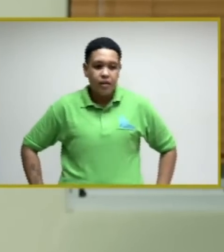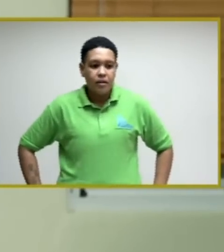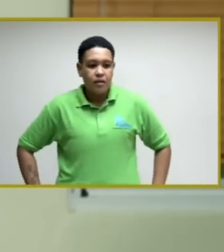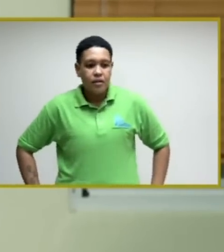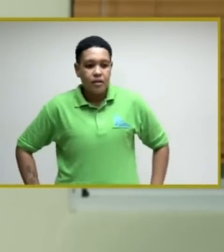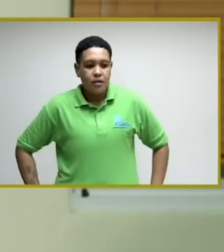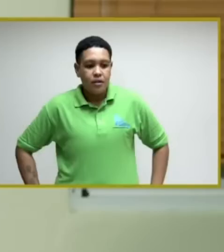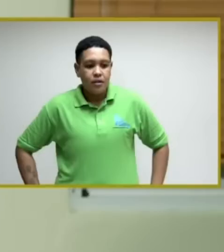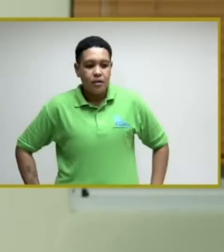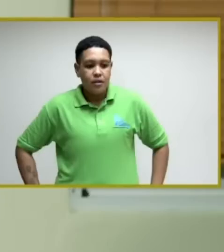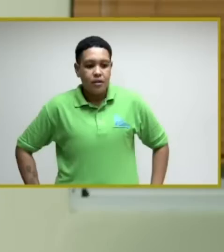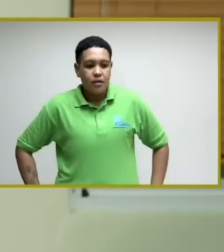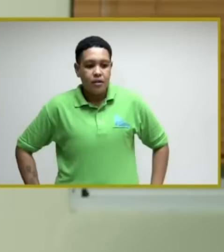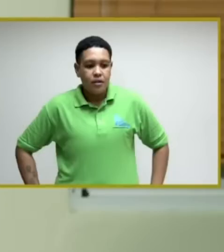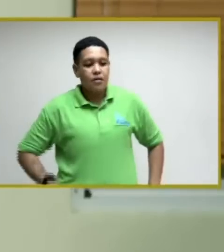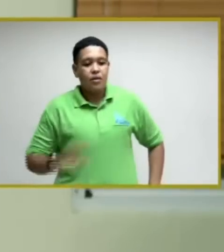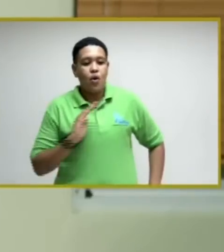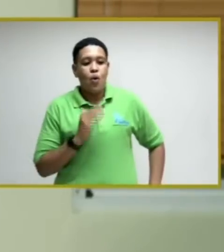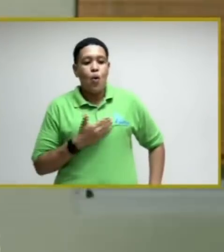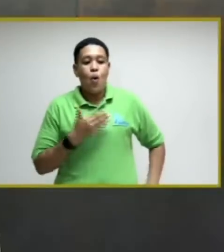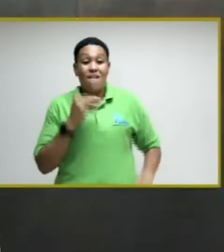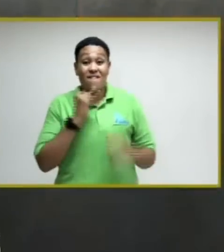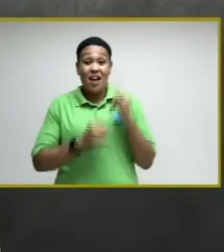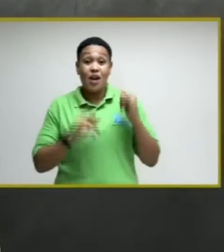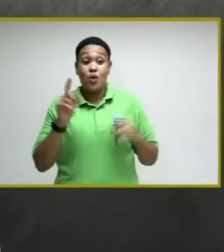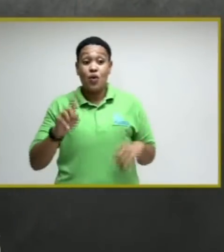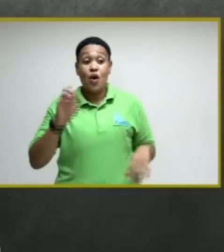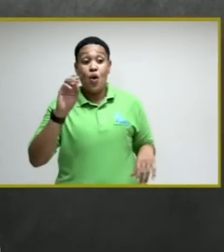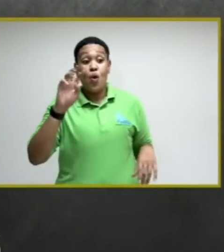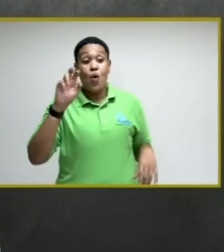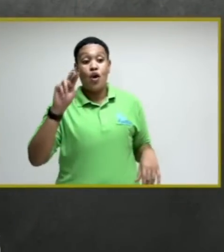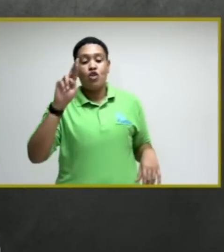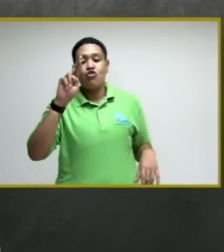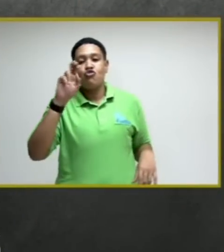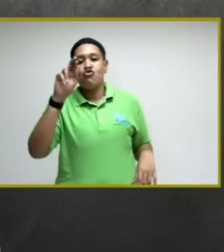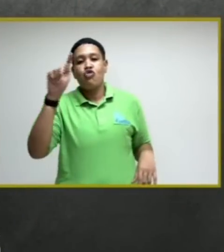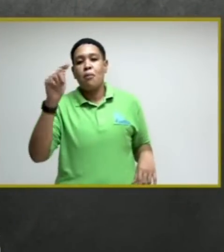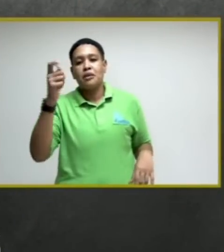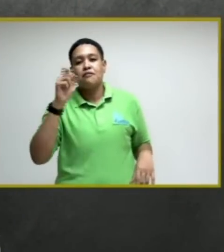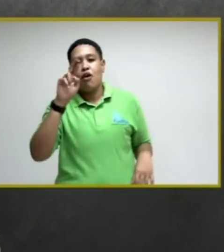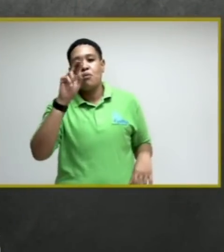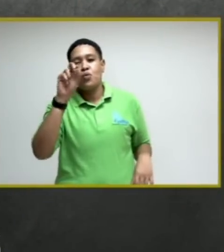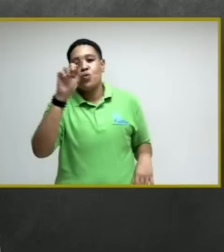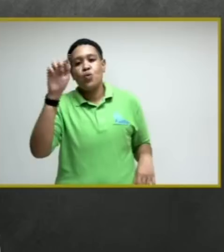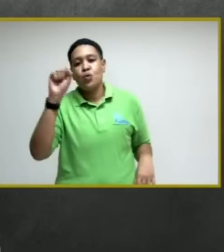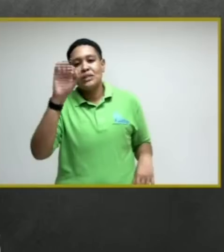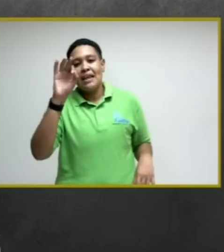Our final question is coming from Owen Roberts from Roots FM.